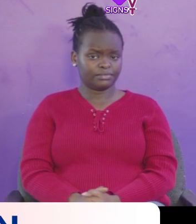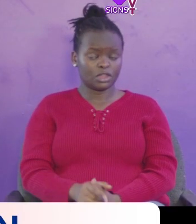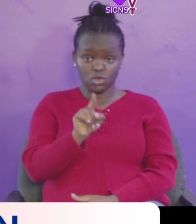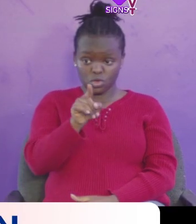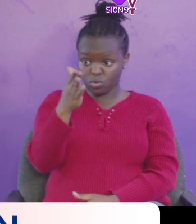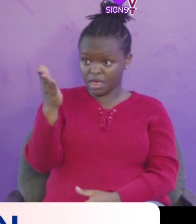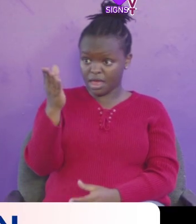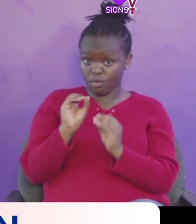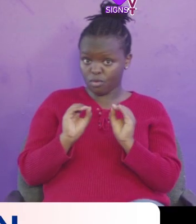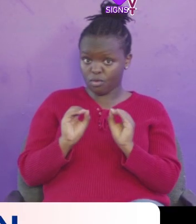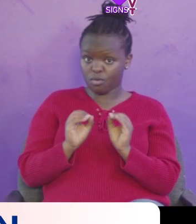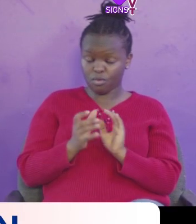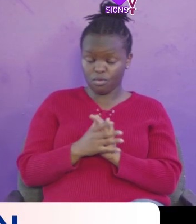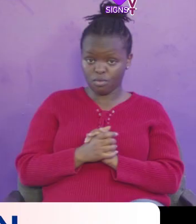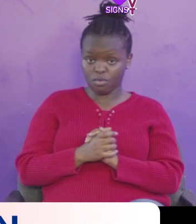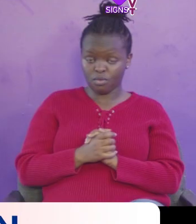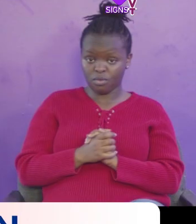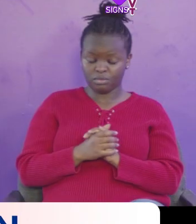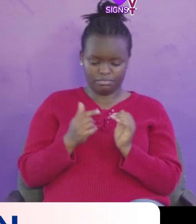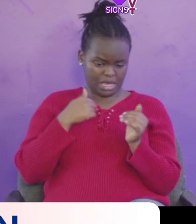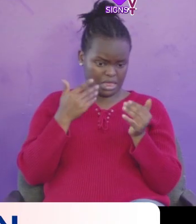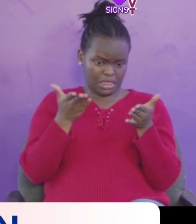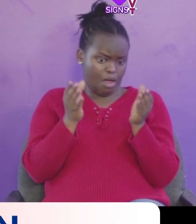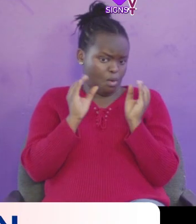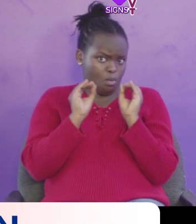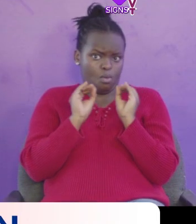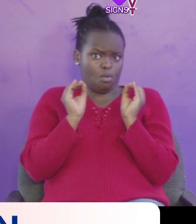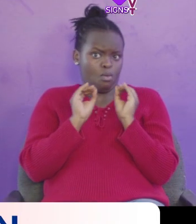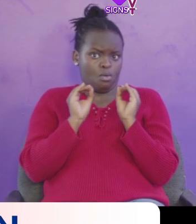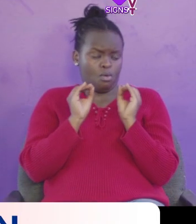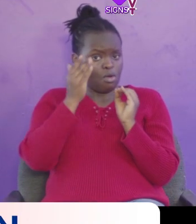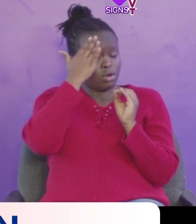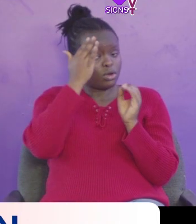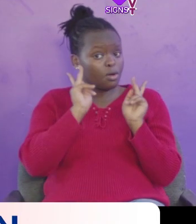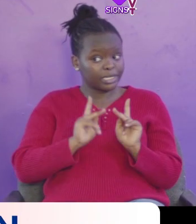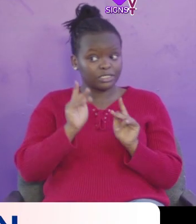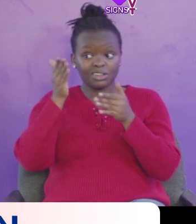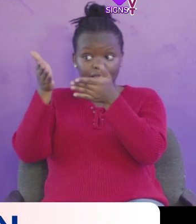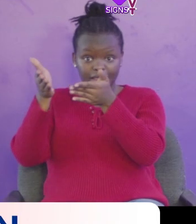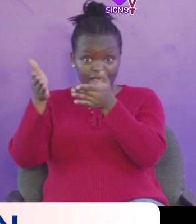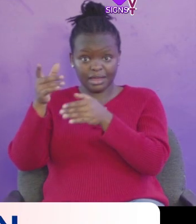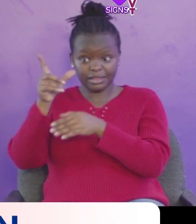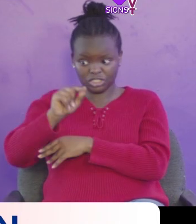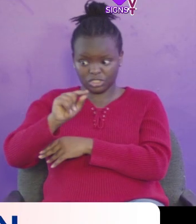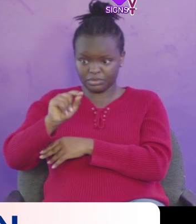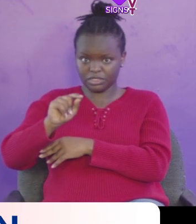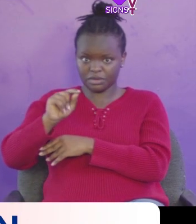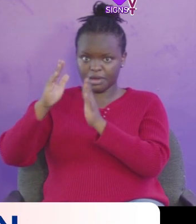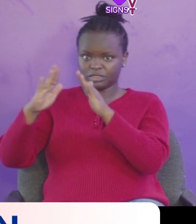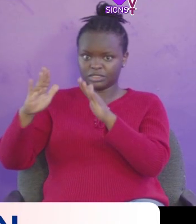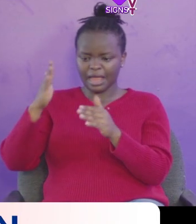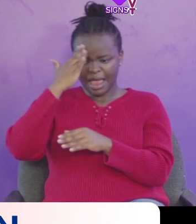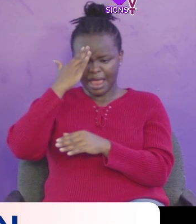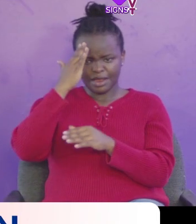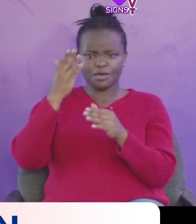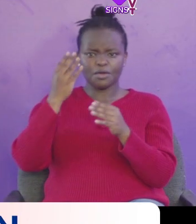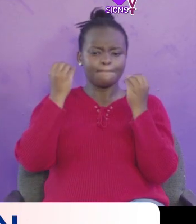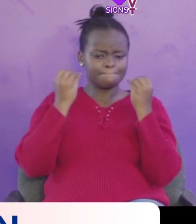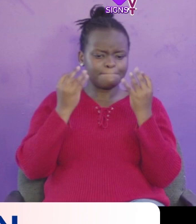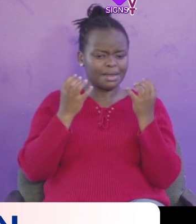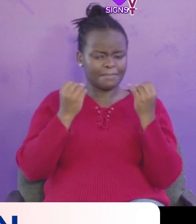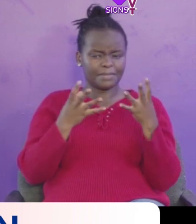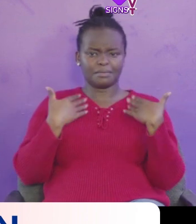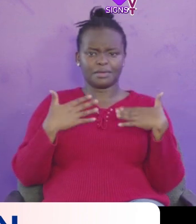uko kwa nyumba moja? Mimi siko. Do you know someone there mwenye ako kwa affordable housing? I know many people who are in those affordable,